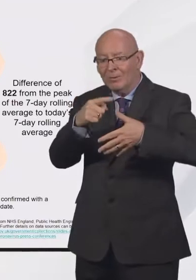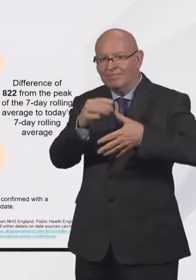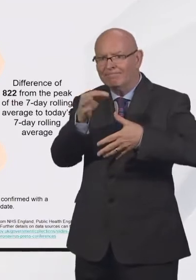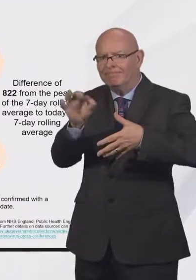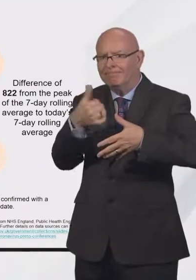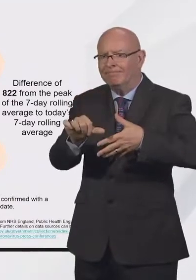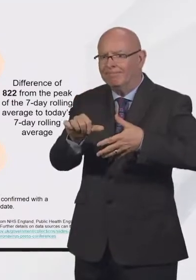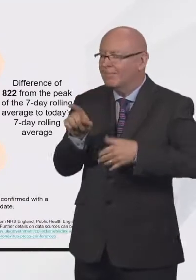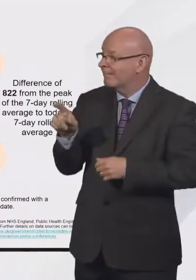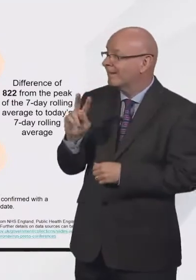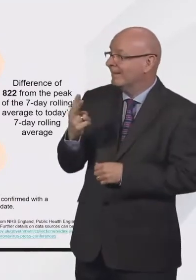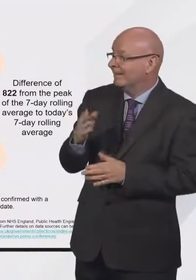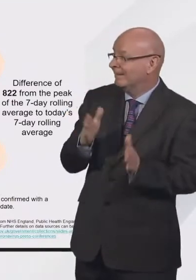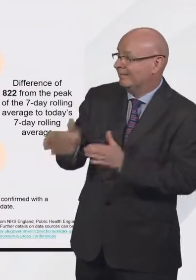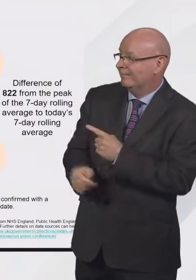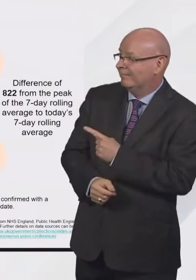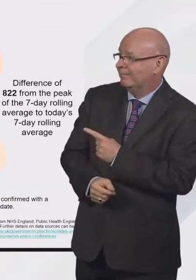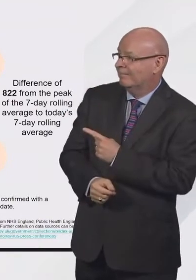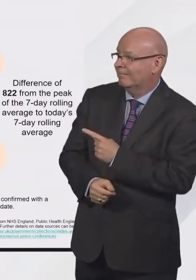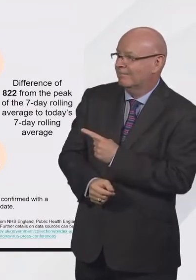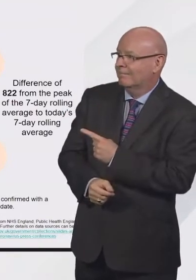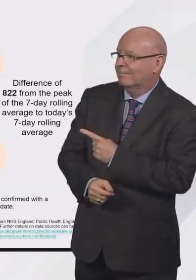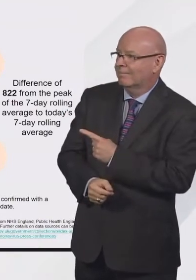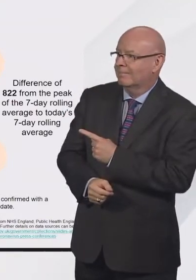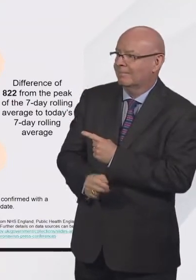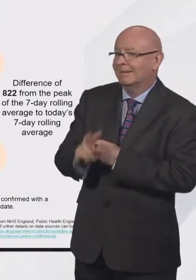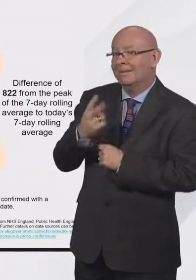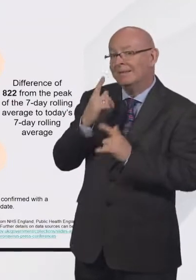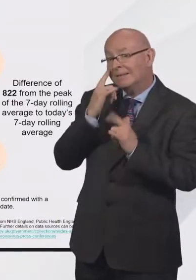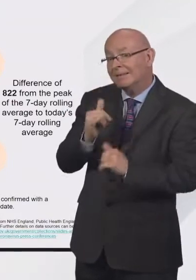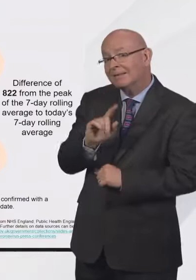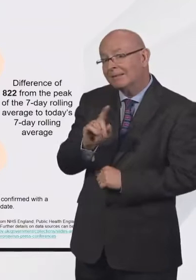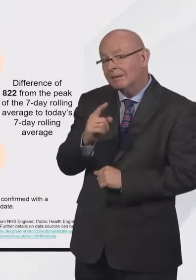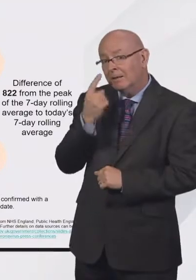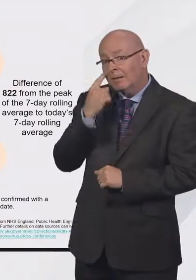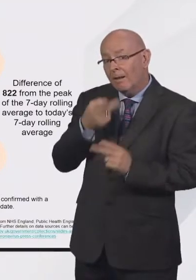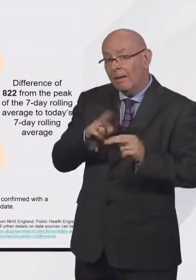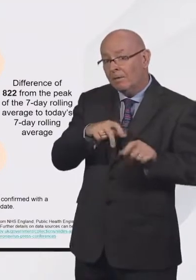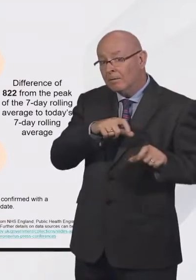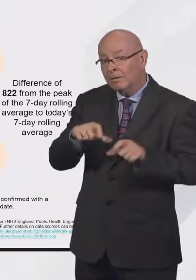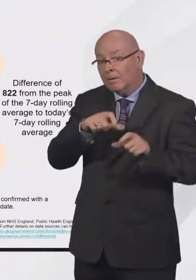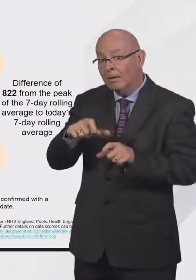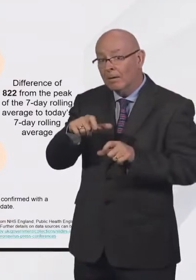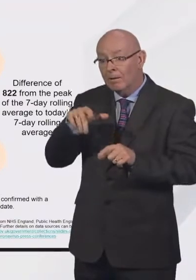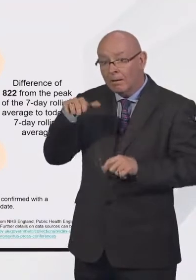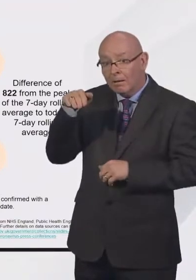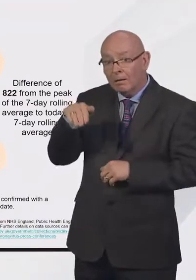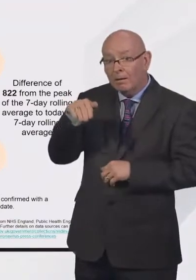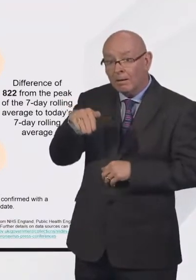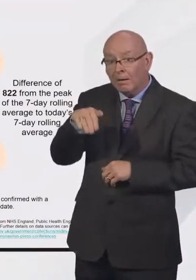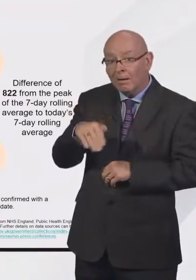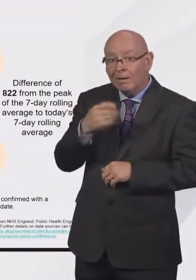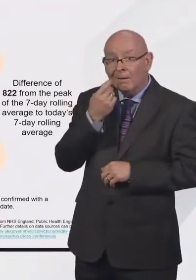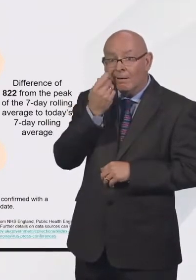that we're confident that we've moved beyond the peak. Of those who've tested positive for coronavirus across all settings,